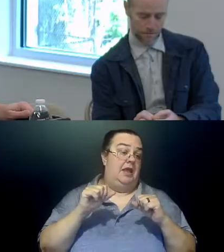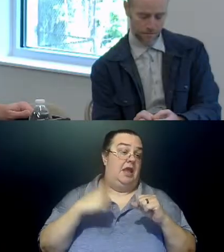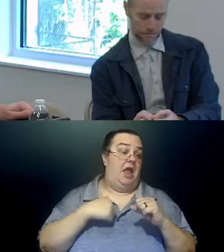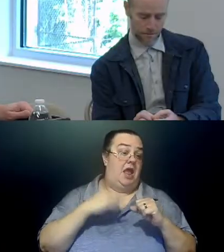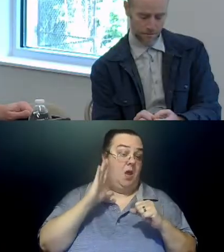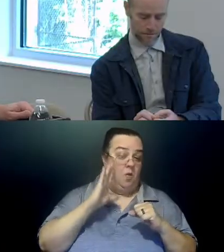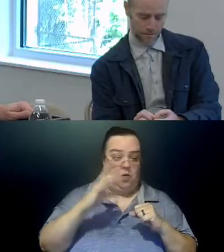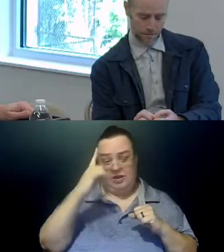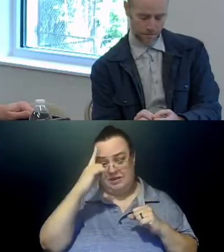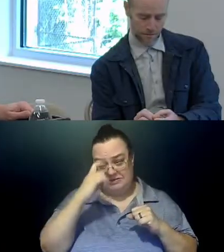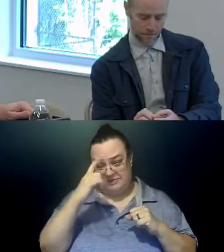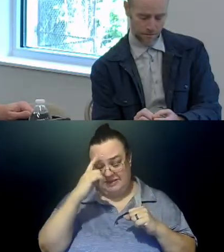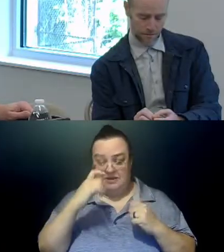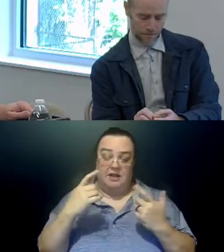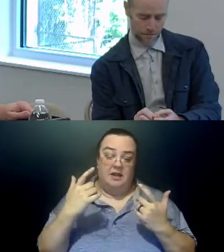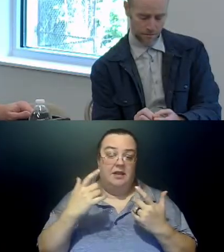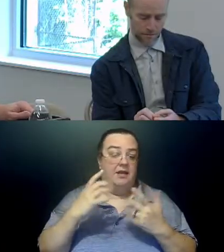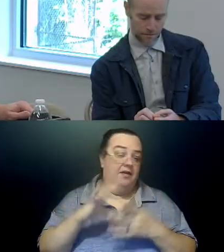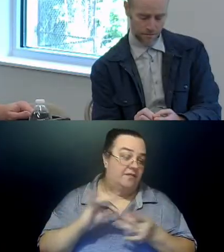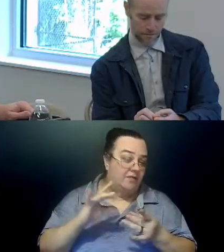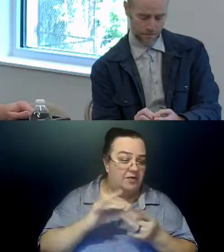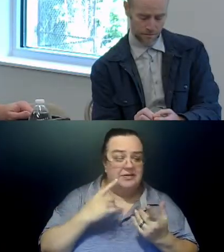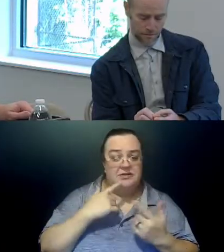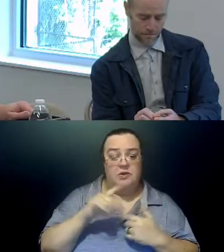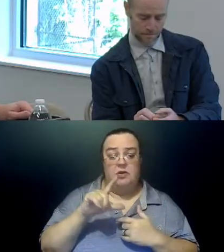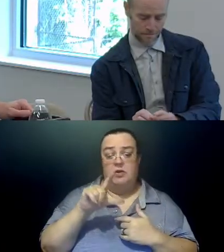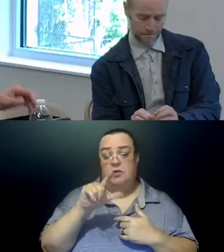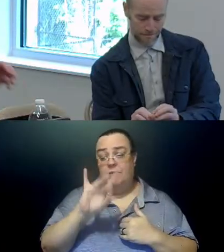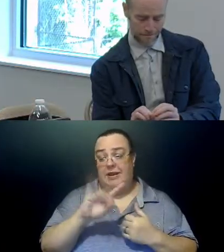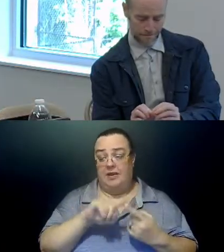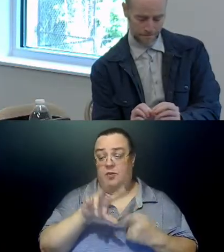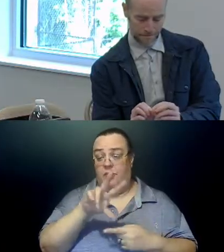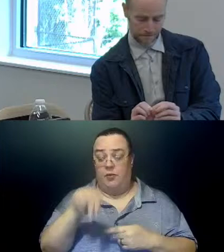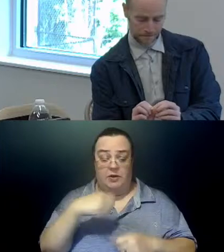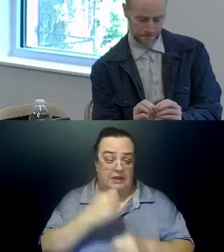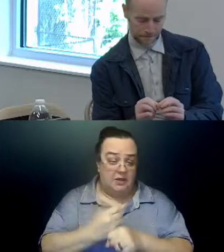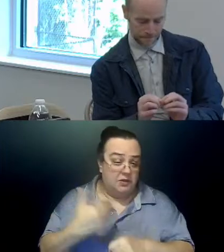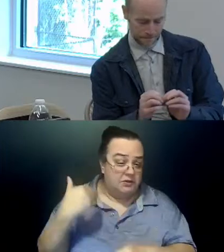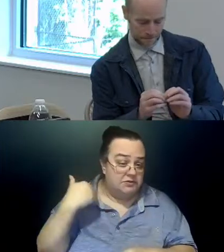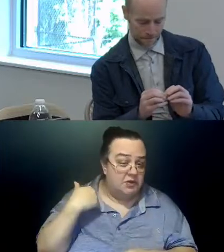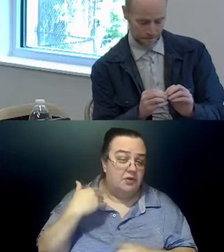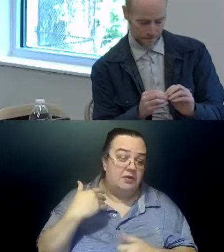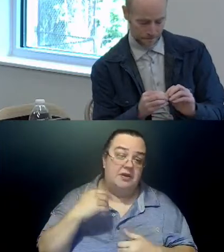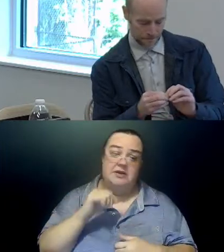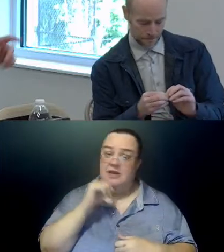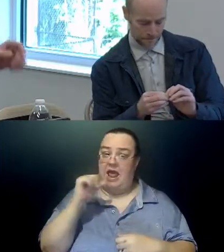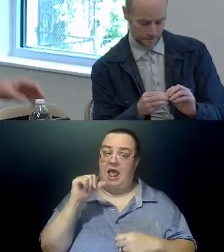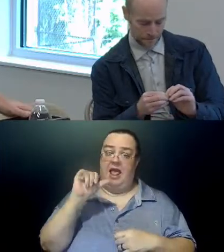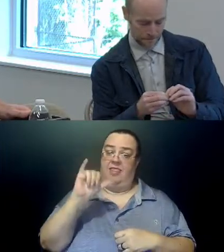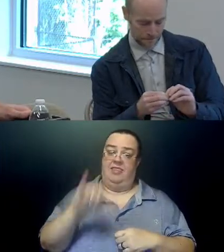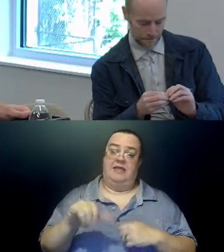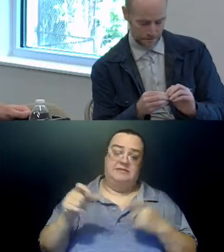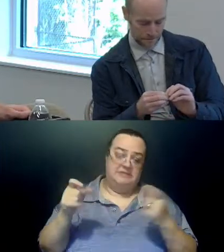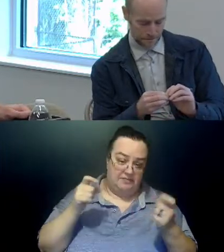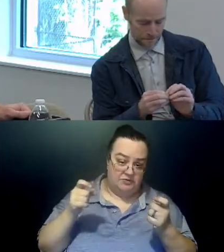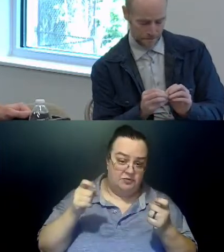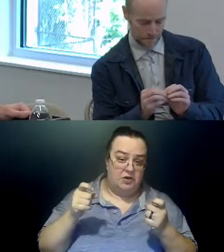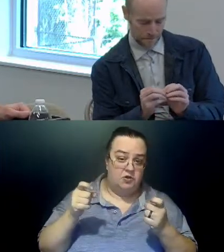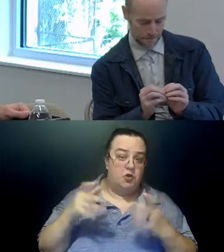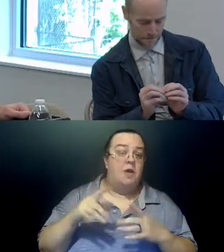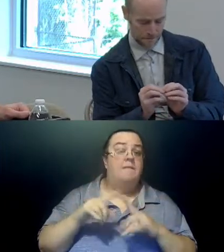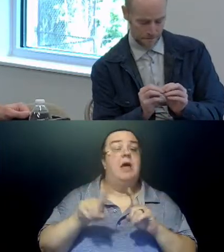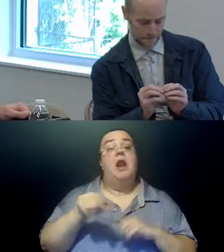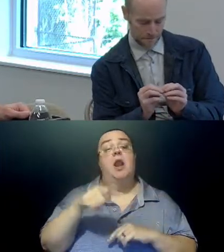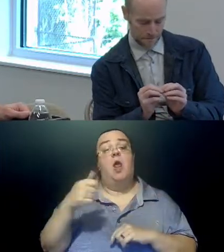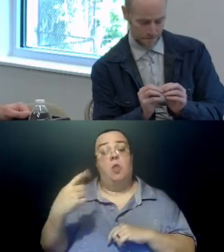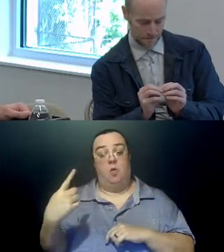speculate folklore of 28 to 30 years ago. Now, not this administrator, sir, but another administrator, and